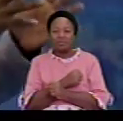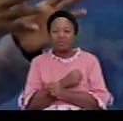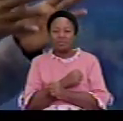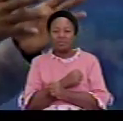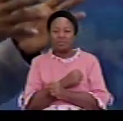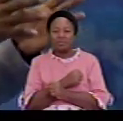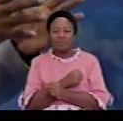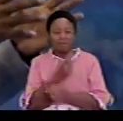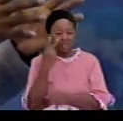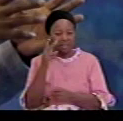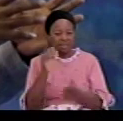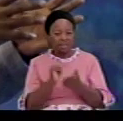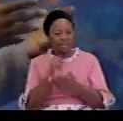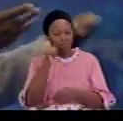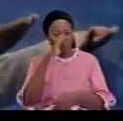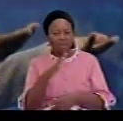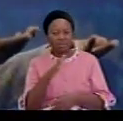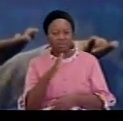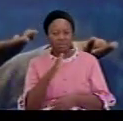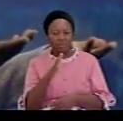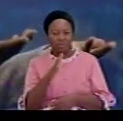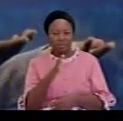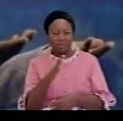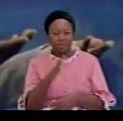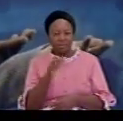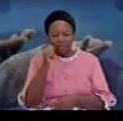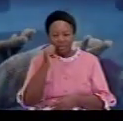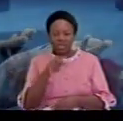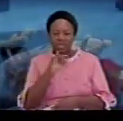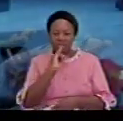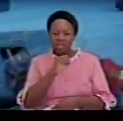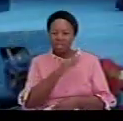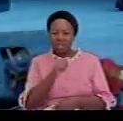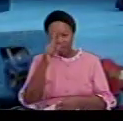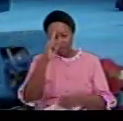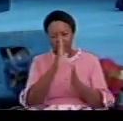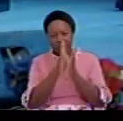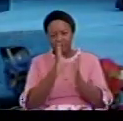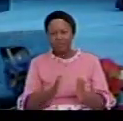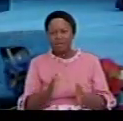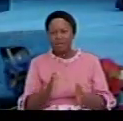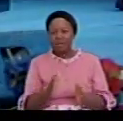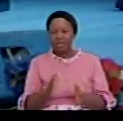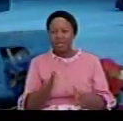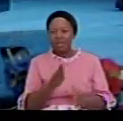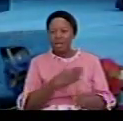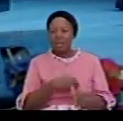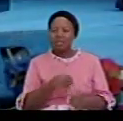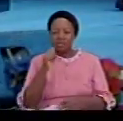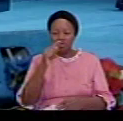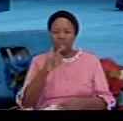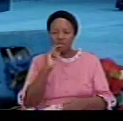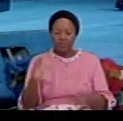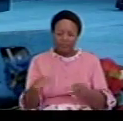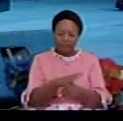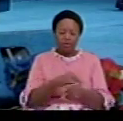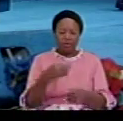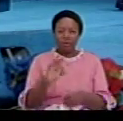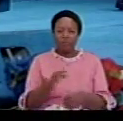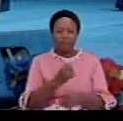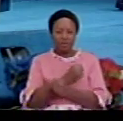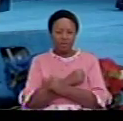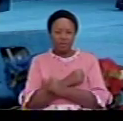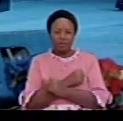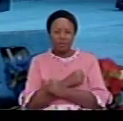Look at that woman. She's a believer. And she's full of love.